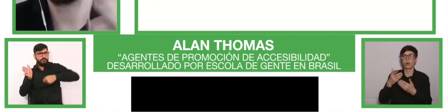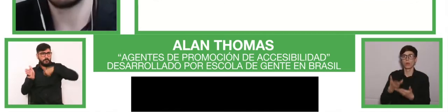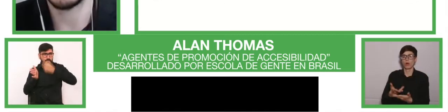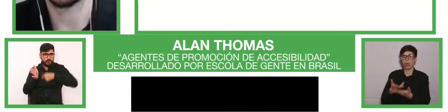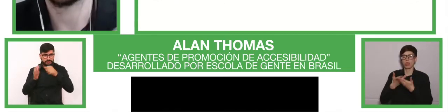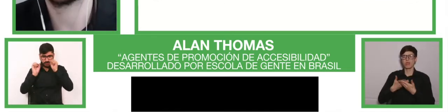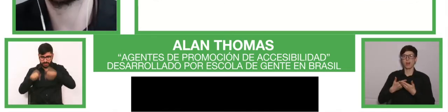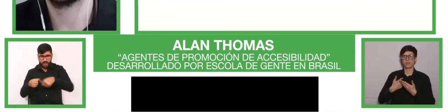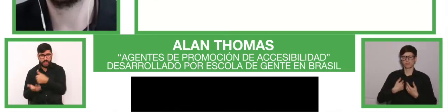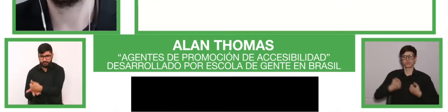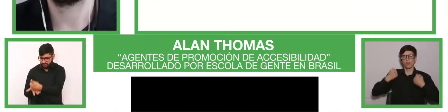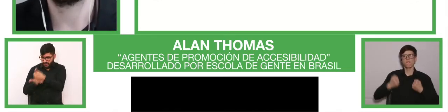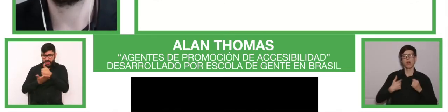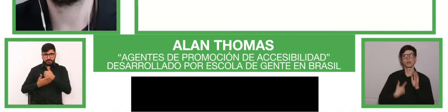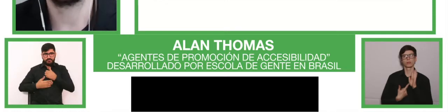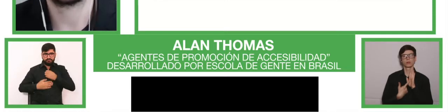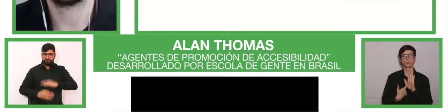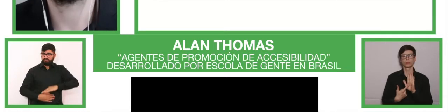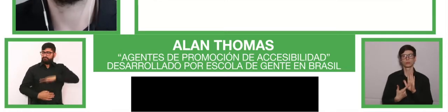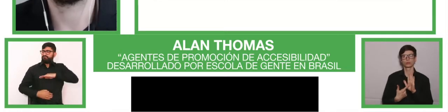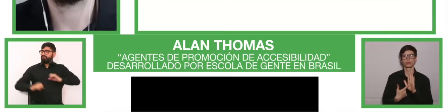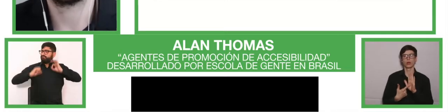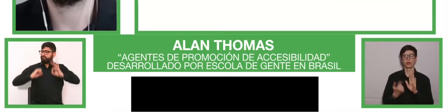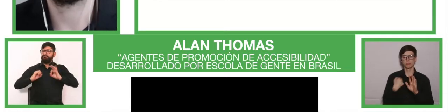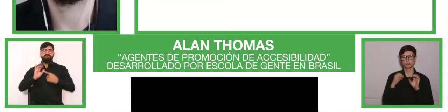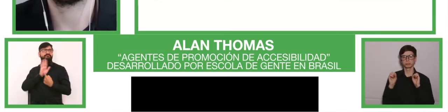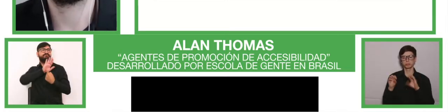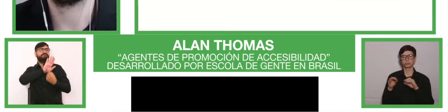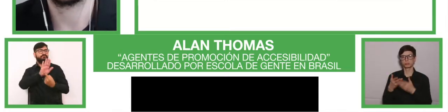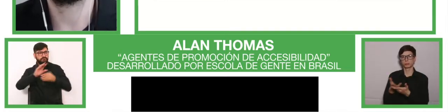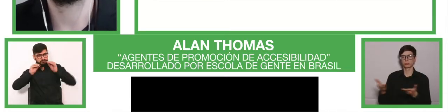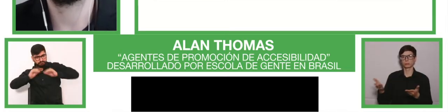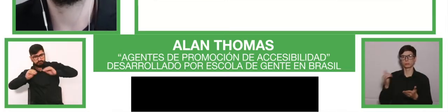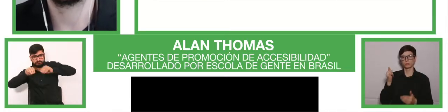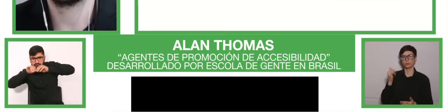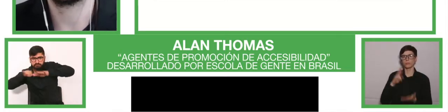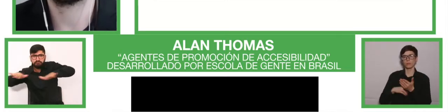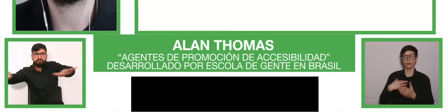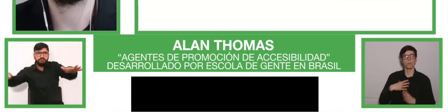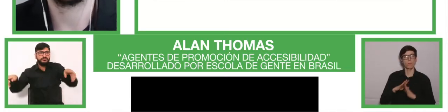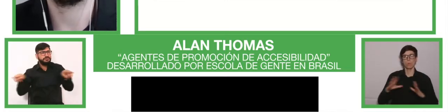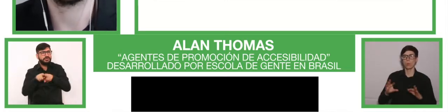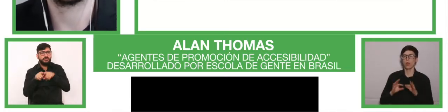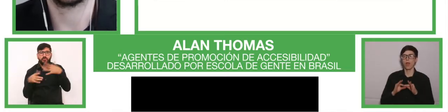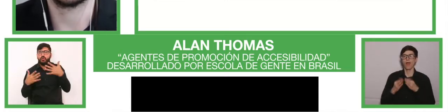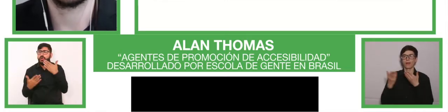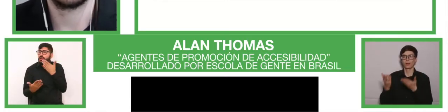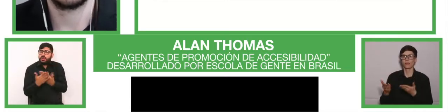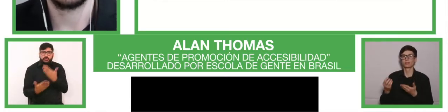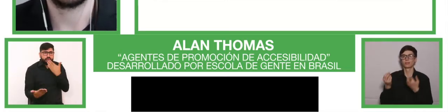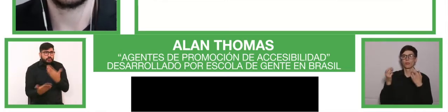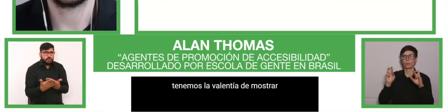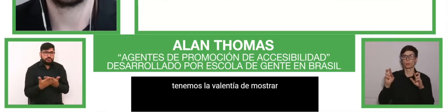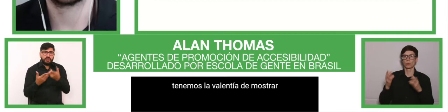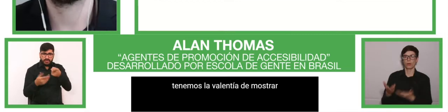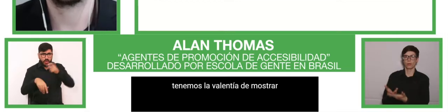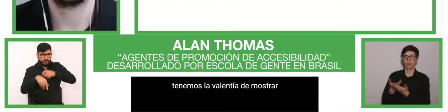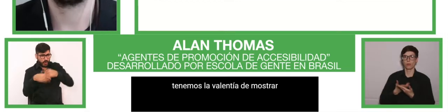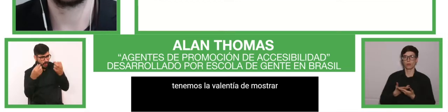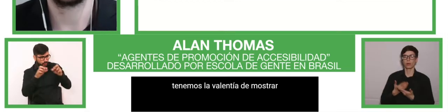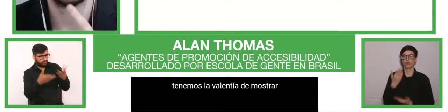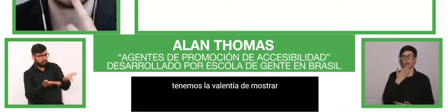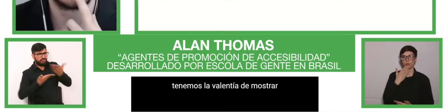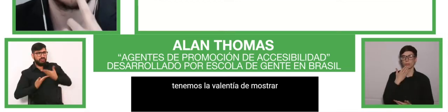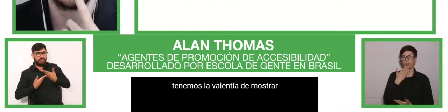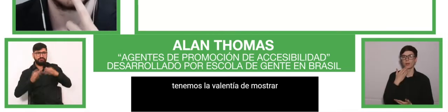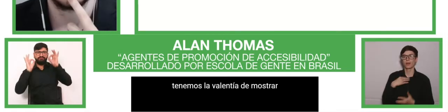make proposals. We are very thankful to the team for both that opportunity and the one to be here today. Next slide,